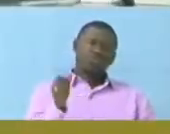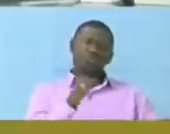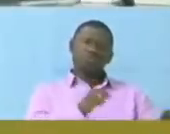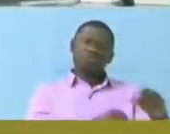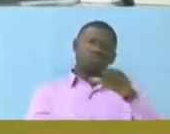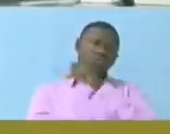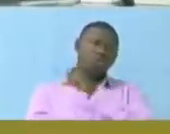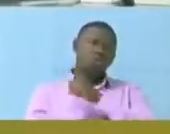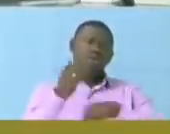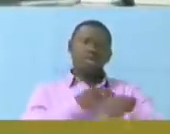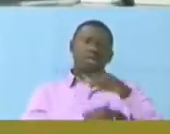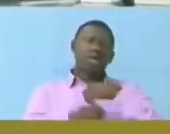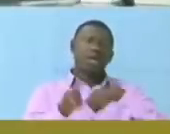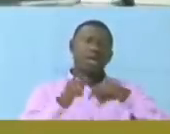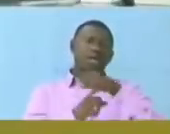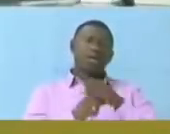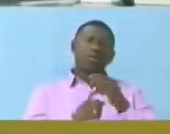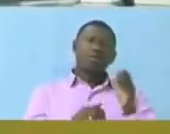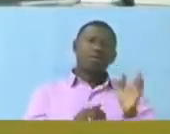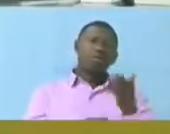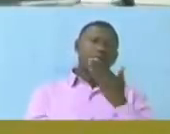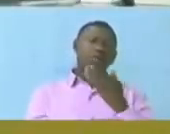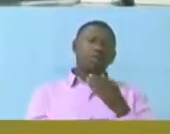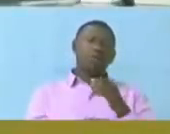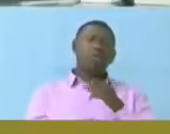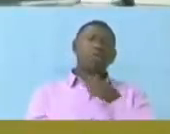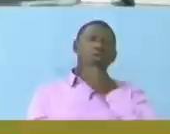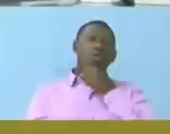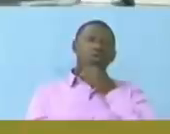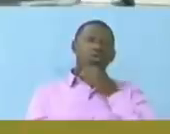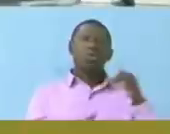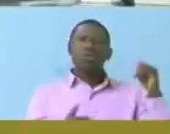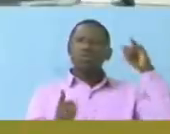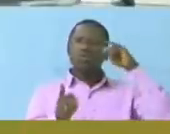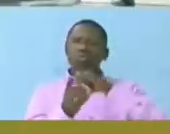Olindum. I was living